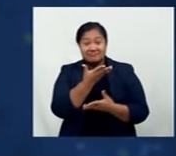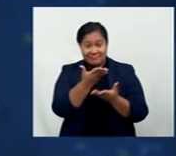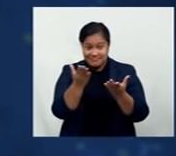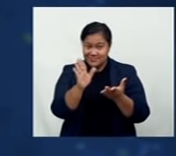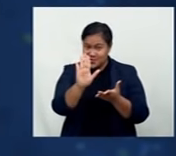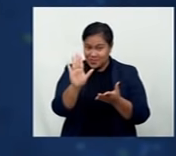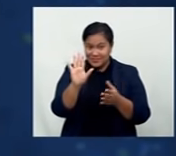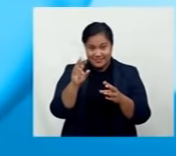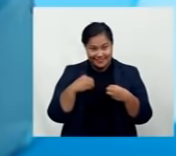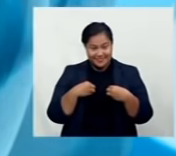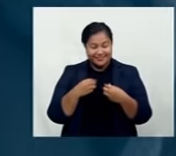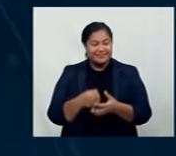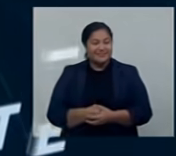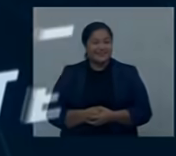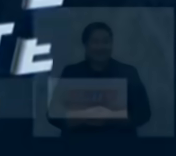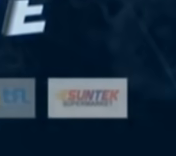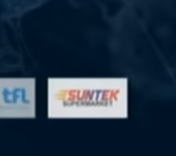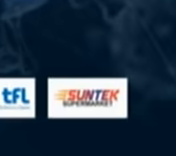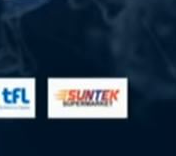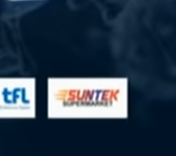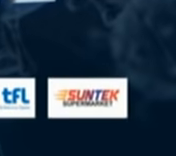yet?